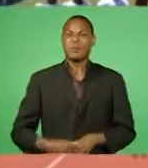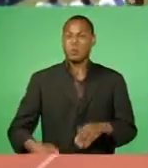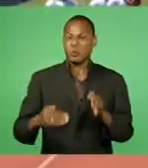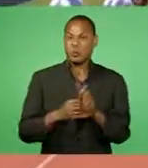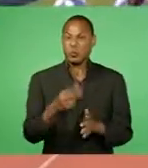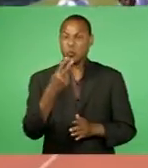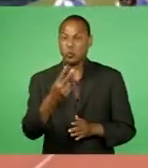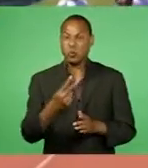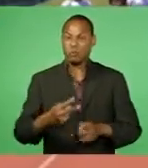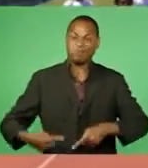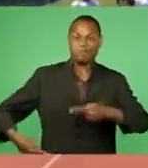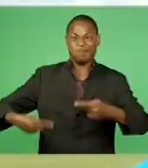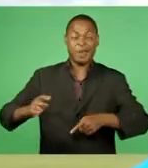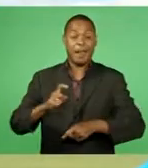month.